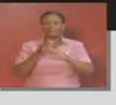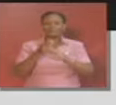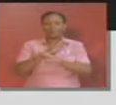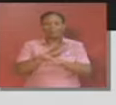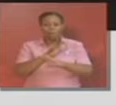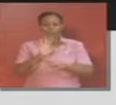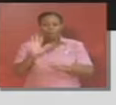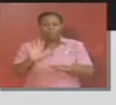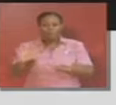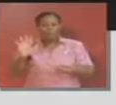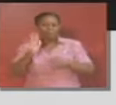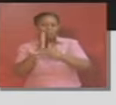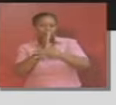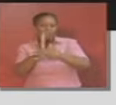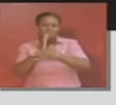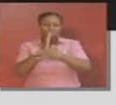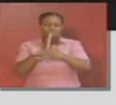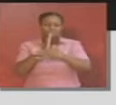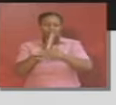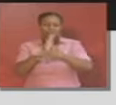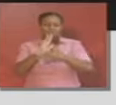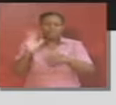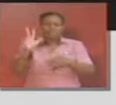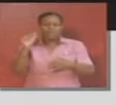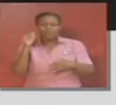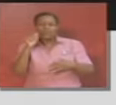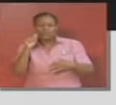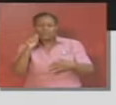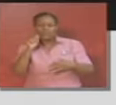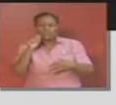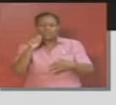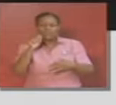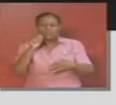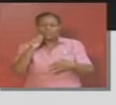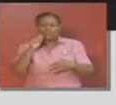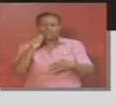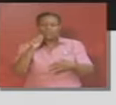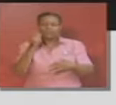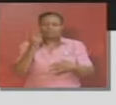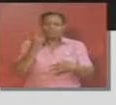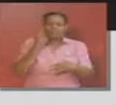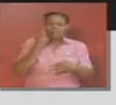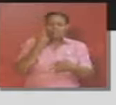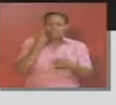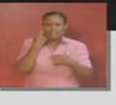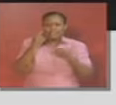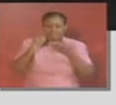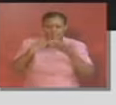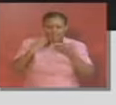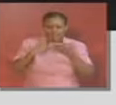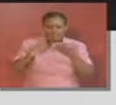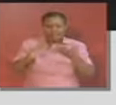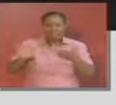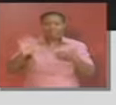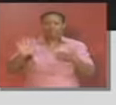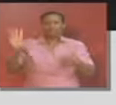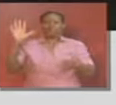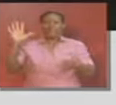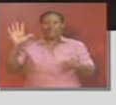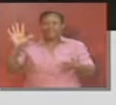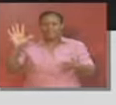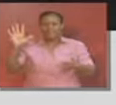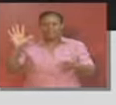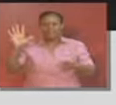3 or so persons per day, over the last couple of weeks we have seen where that average has slowly risen to